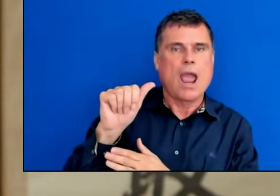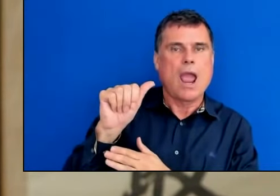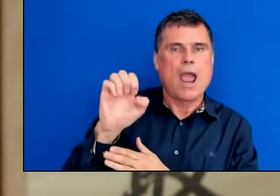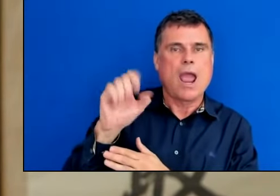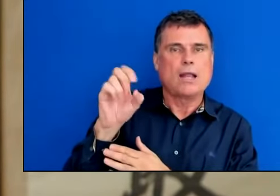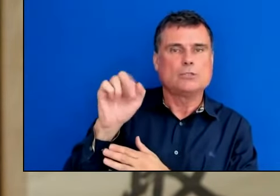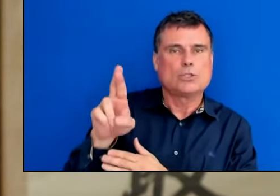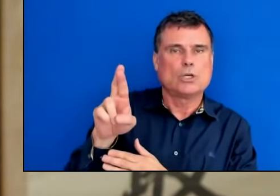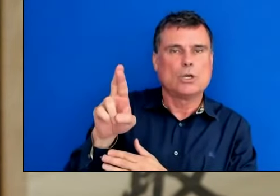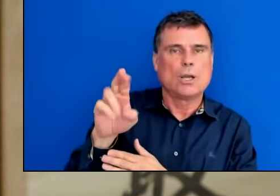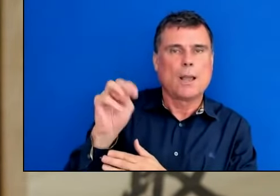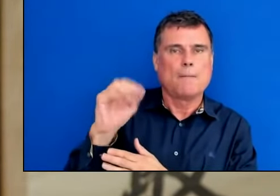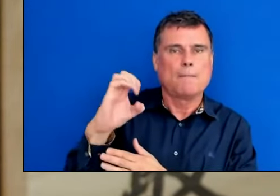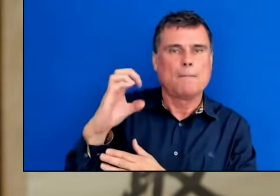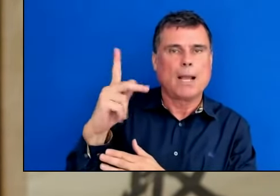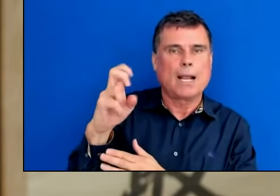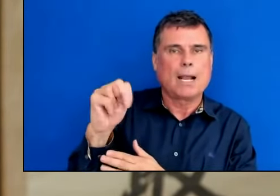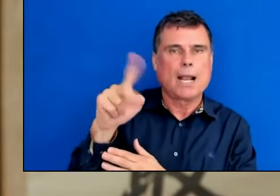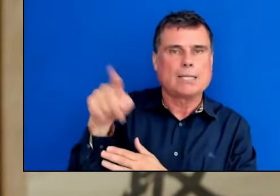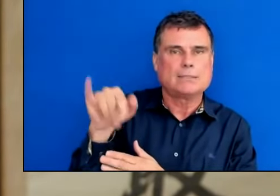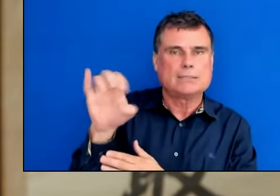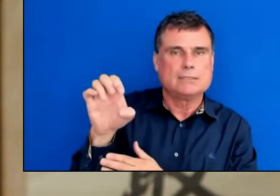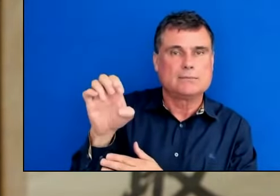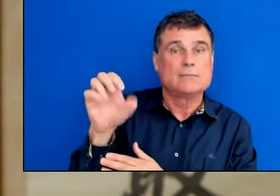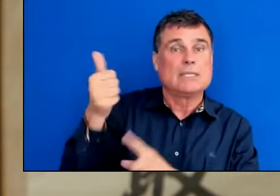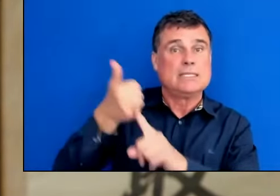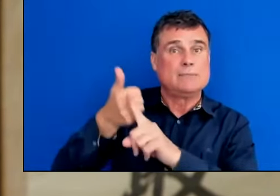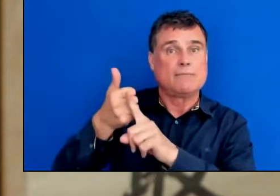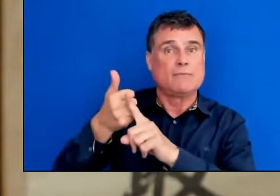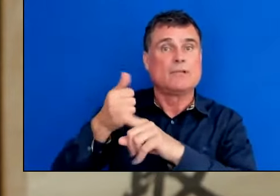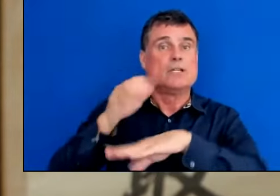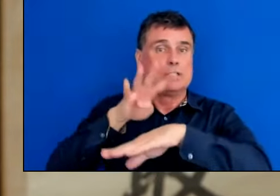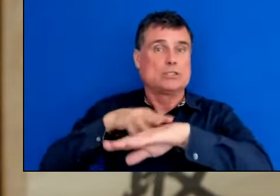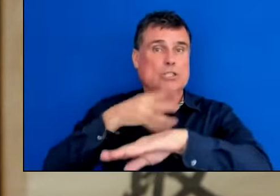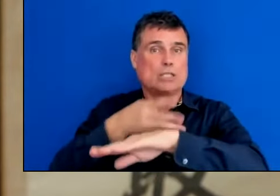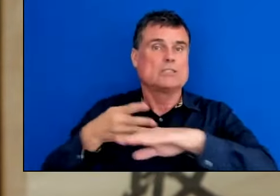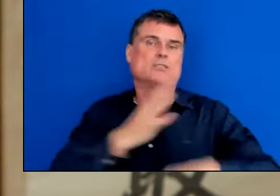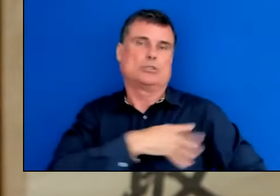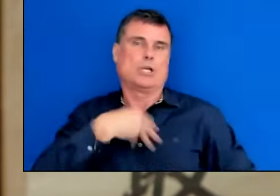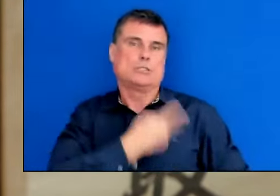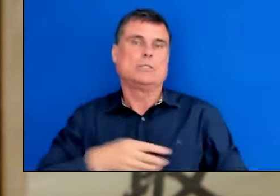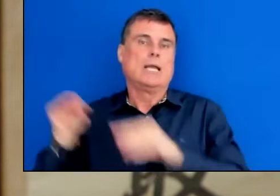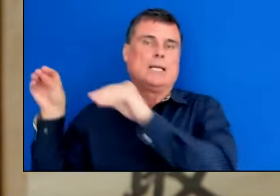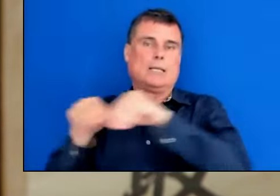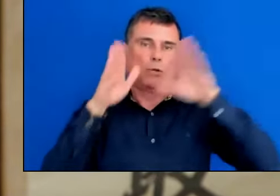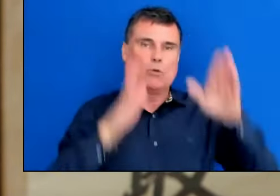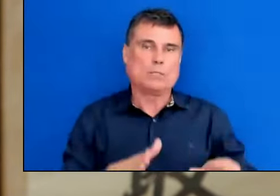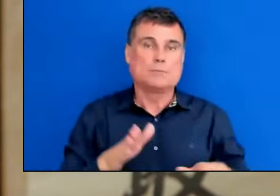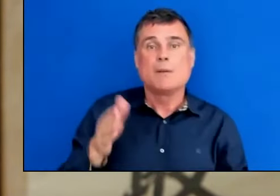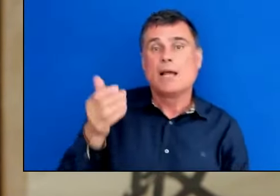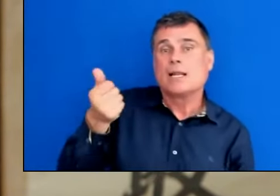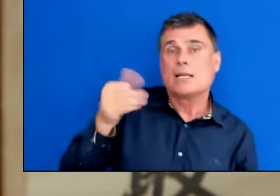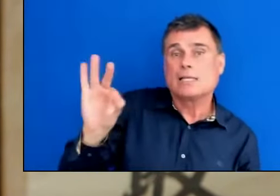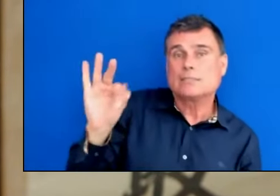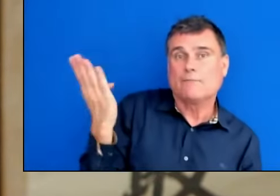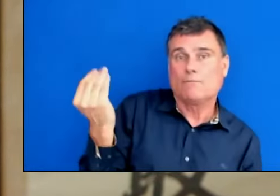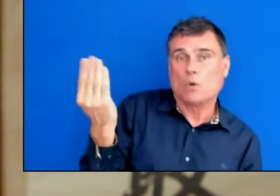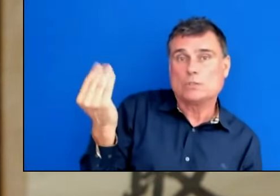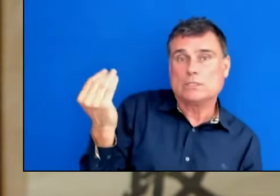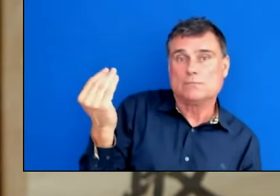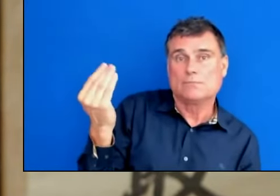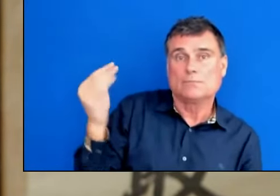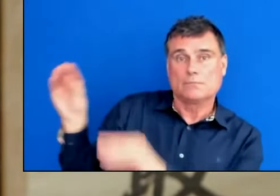immigrant who came to Vancouver in 1914. And in 1941, he was